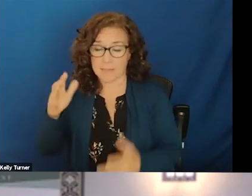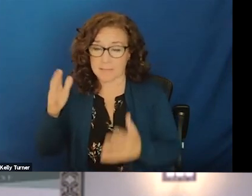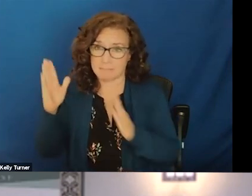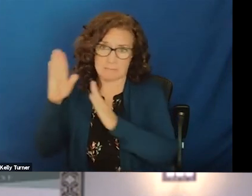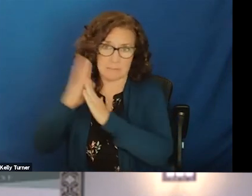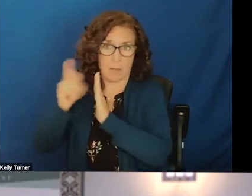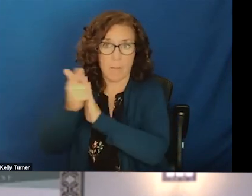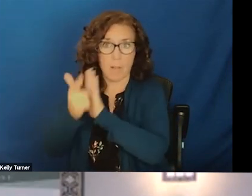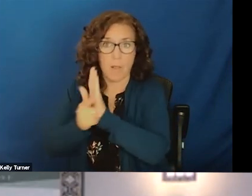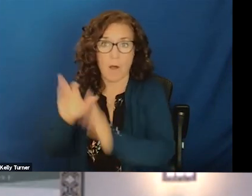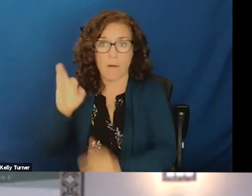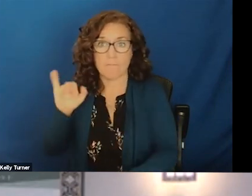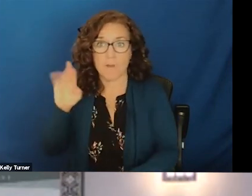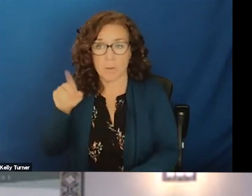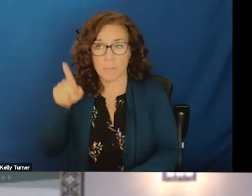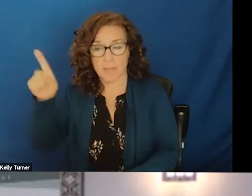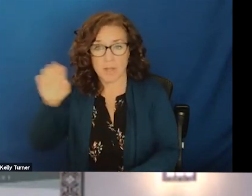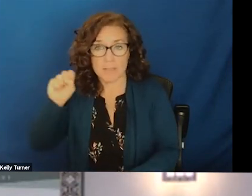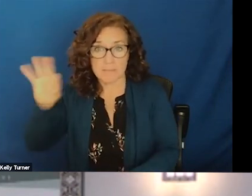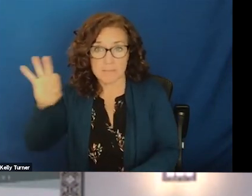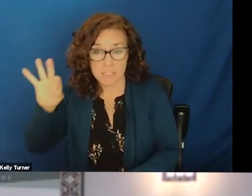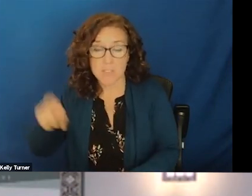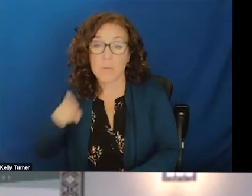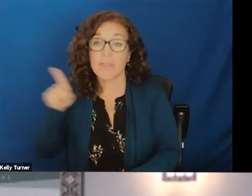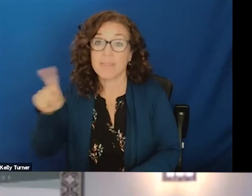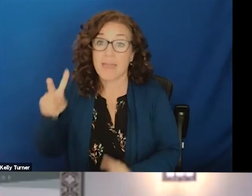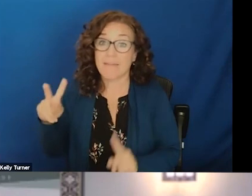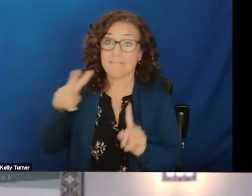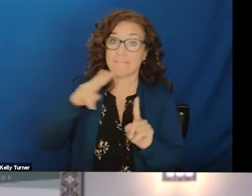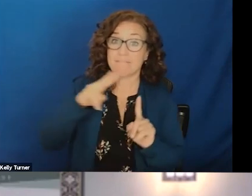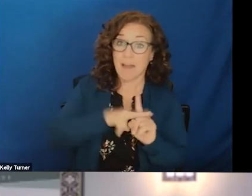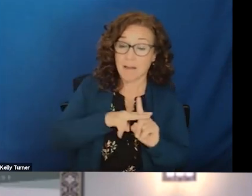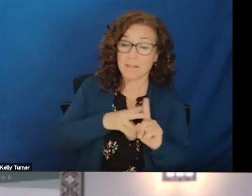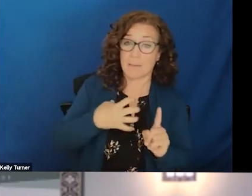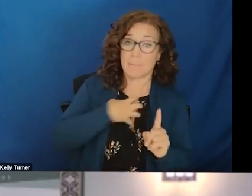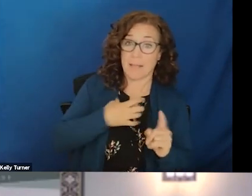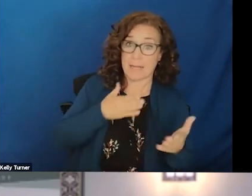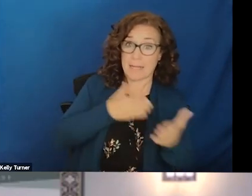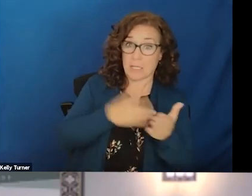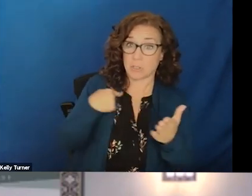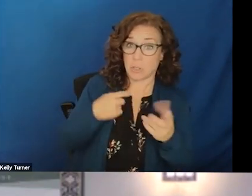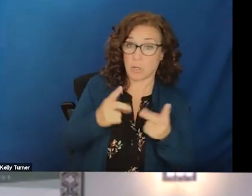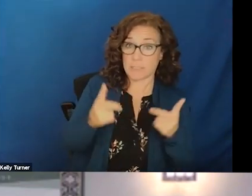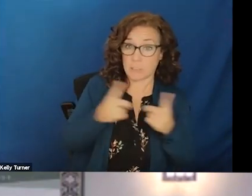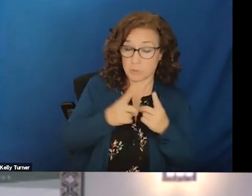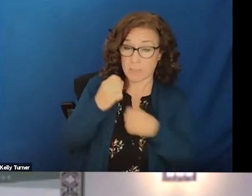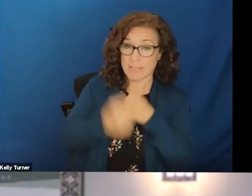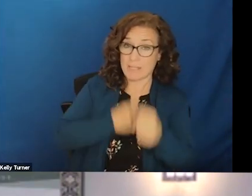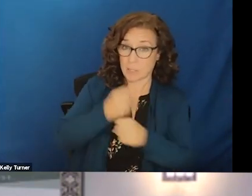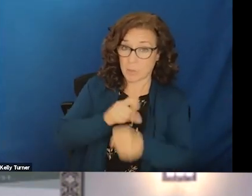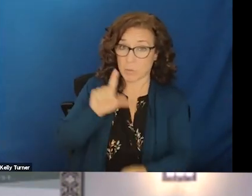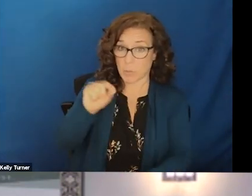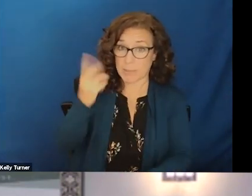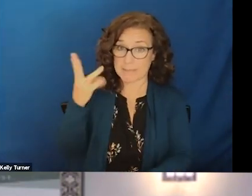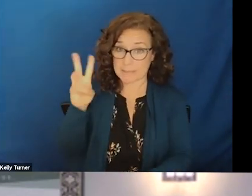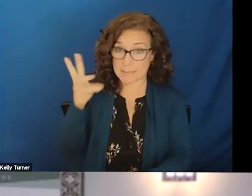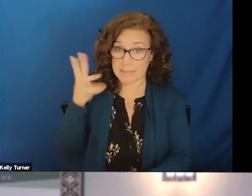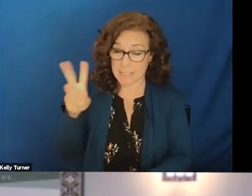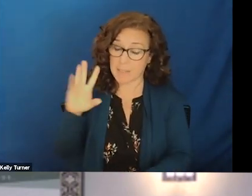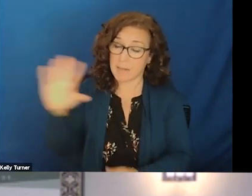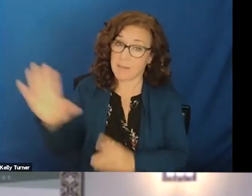Francisco, they filed a uniform complaint against our district in 2016, pointing out